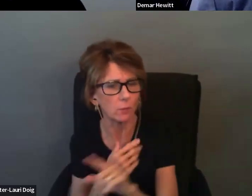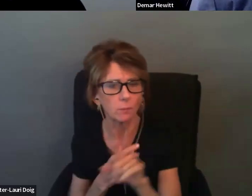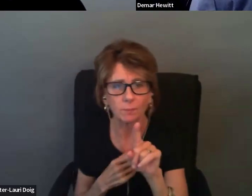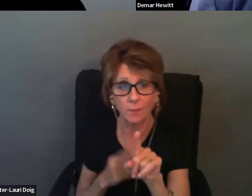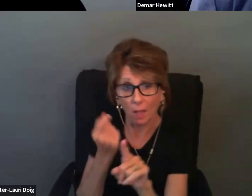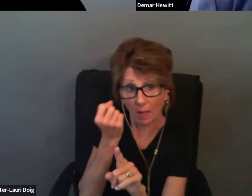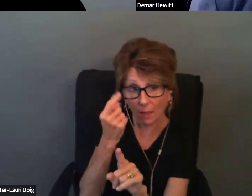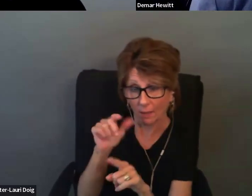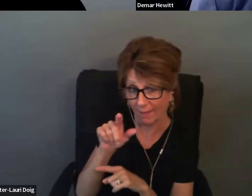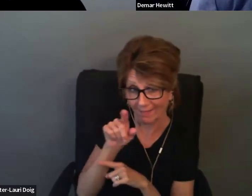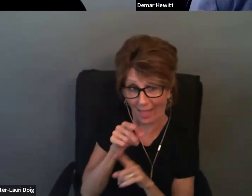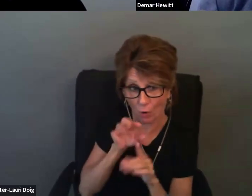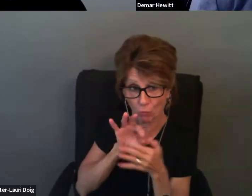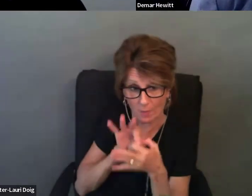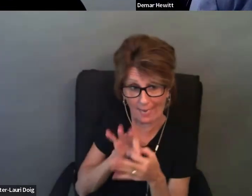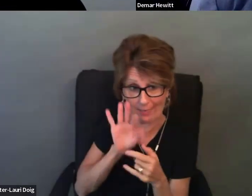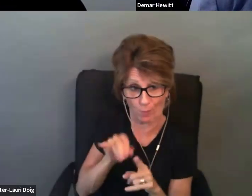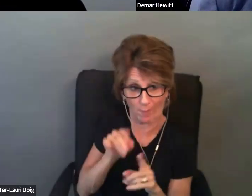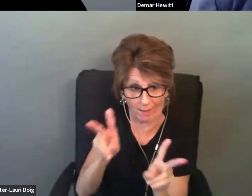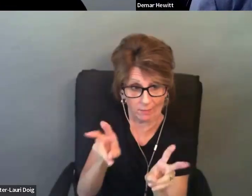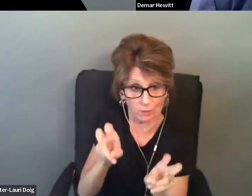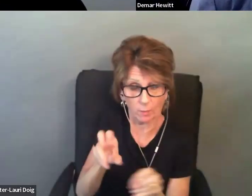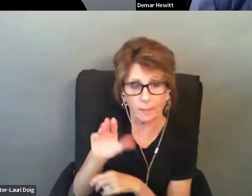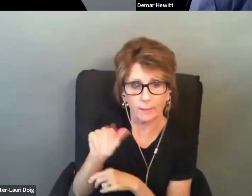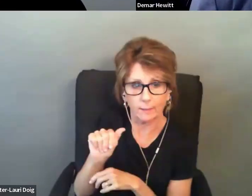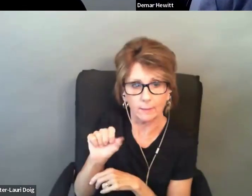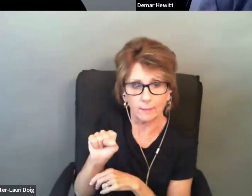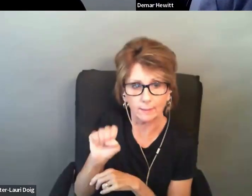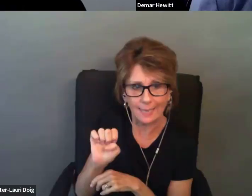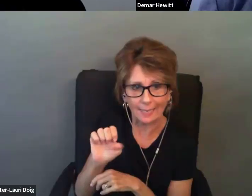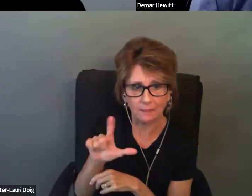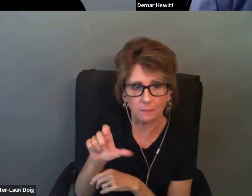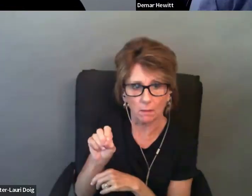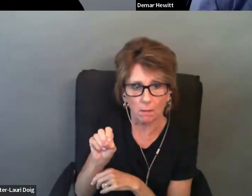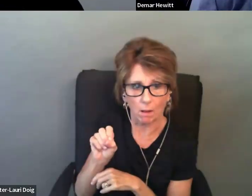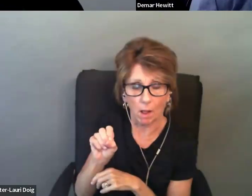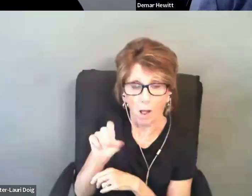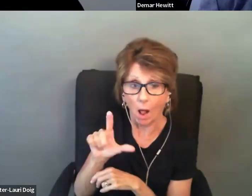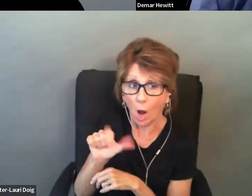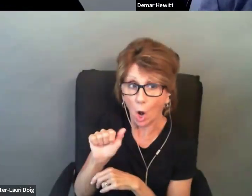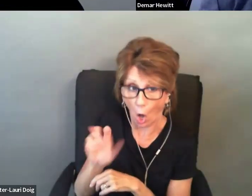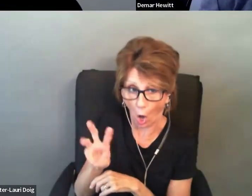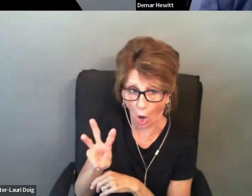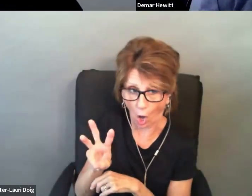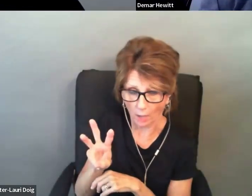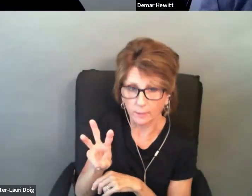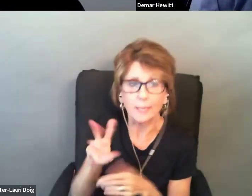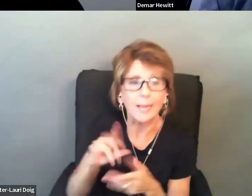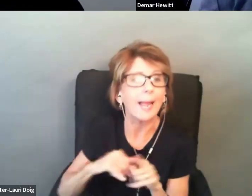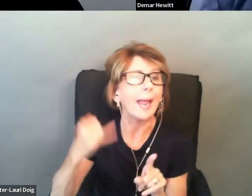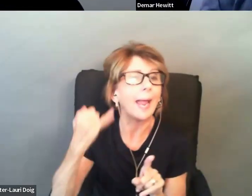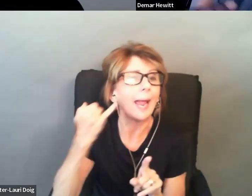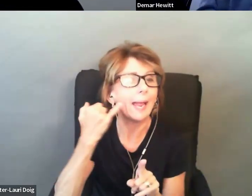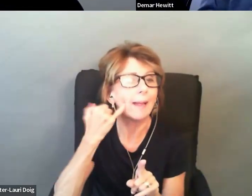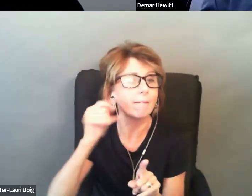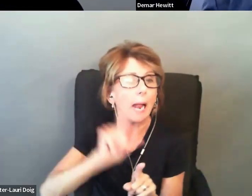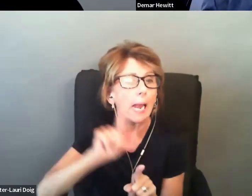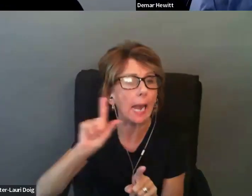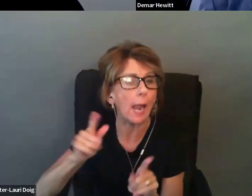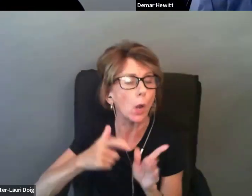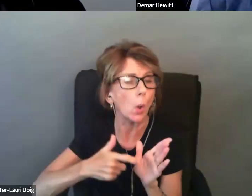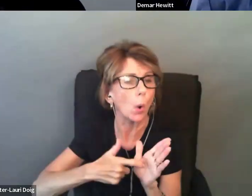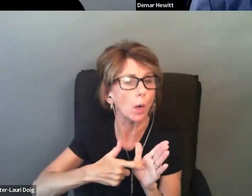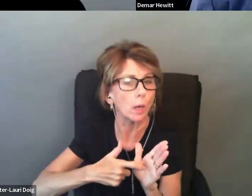on the point that you cannot be compelled to provide information that is outside